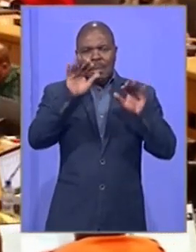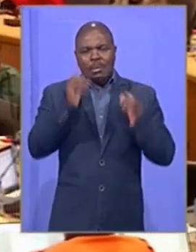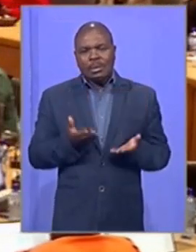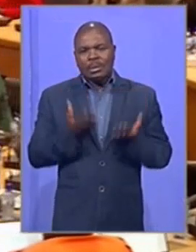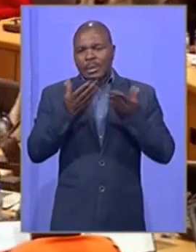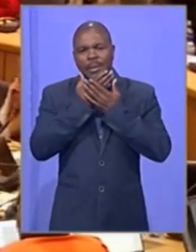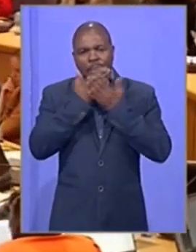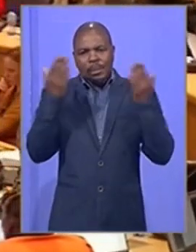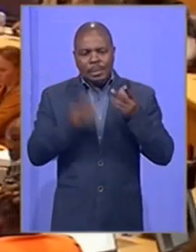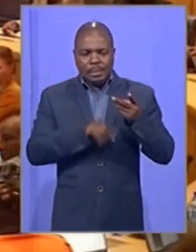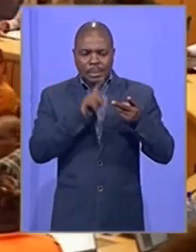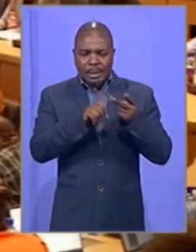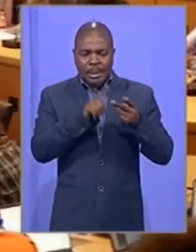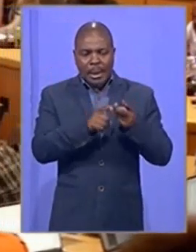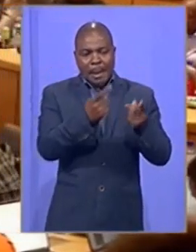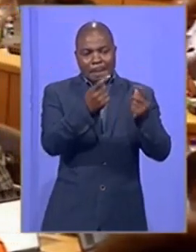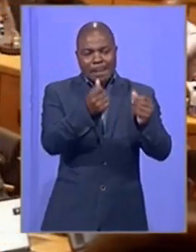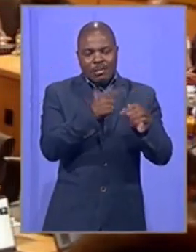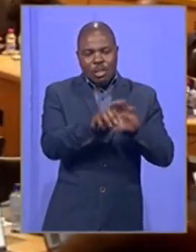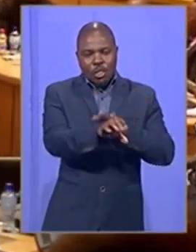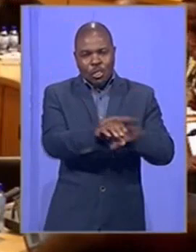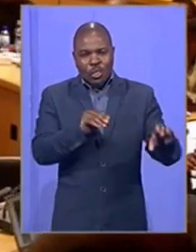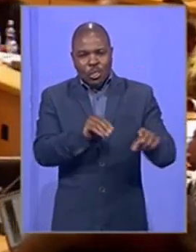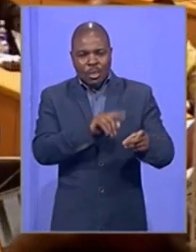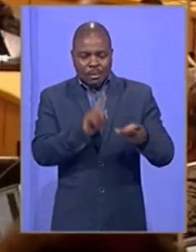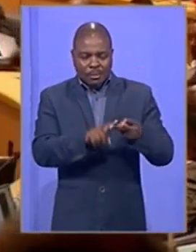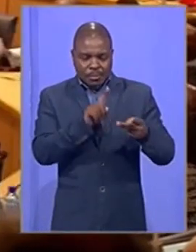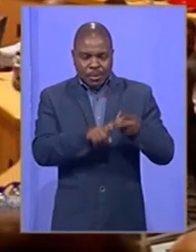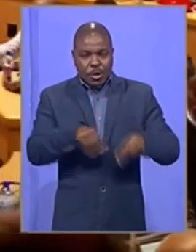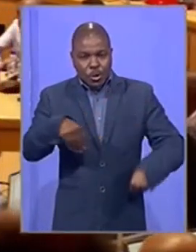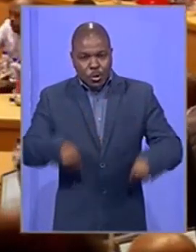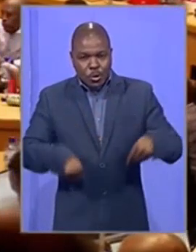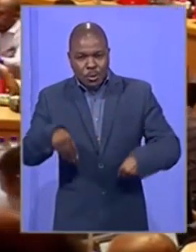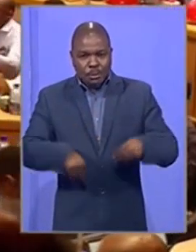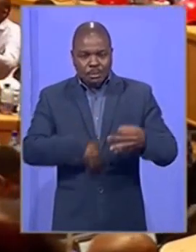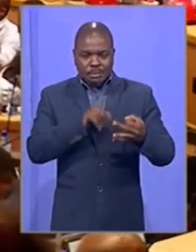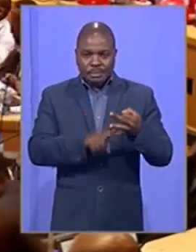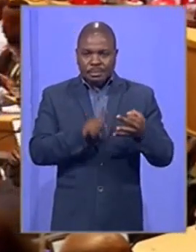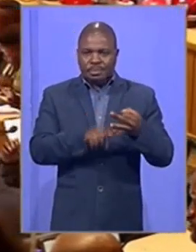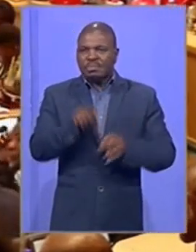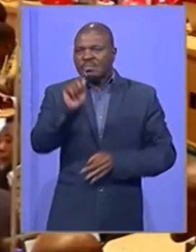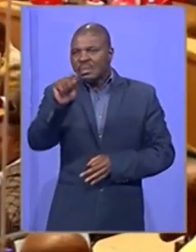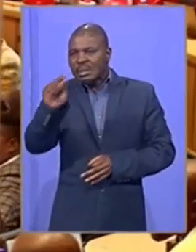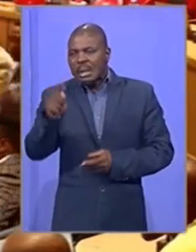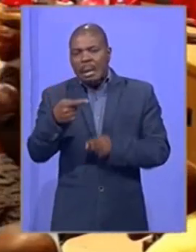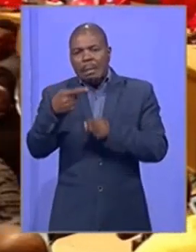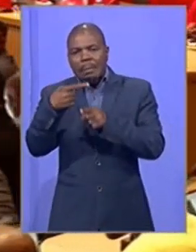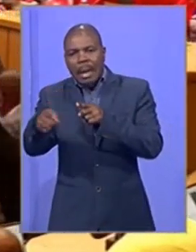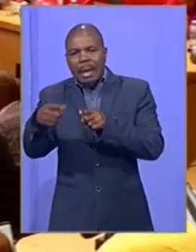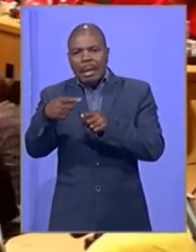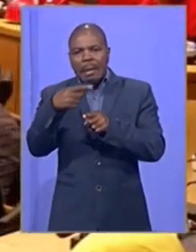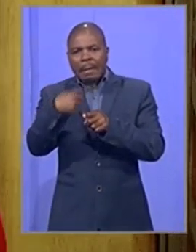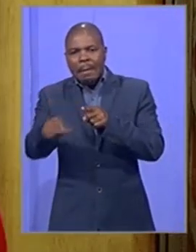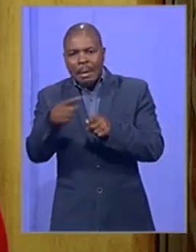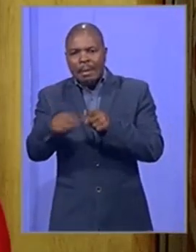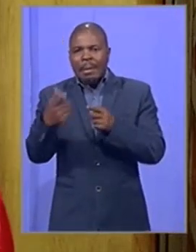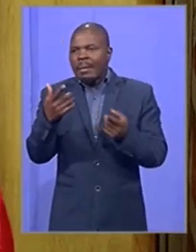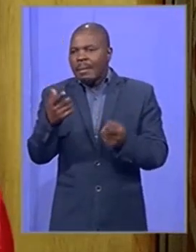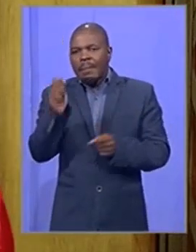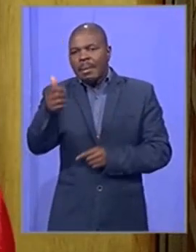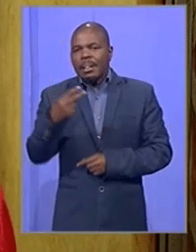mo matloleng a masepala, bonwenwe le go palelwa ke go duela sekoloto seo se setseng se tsentswe madi a